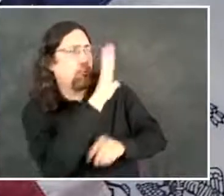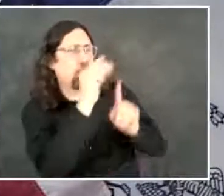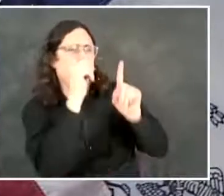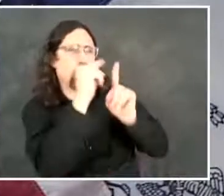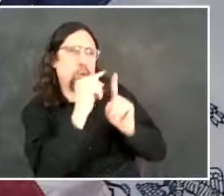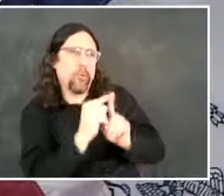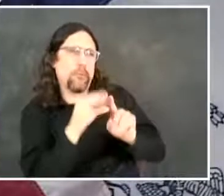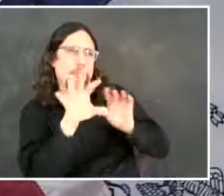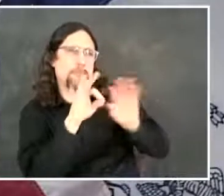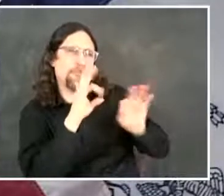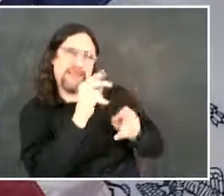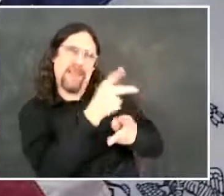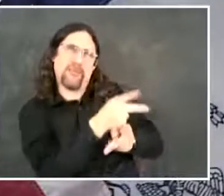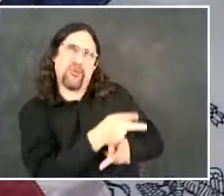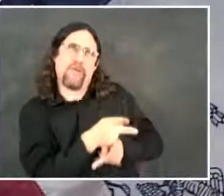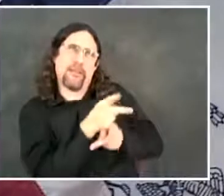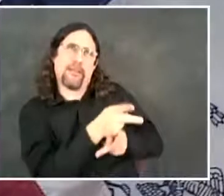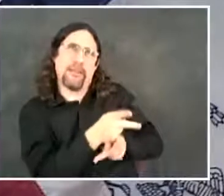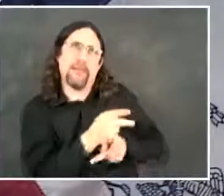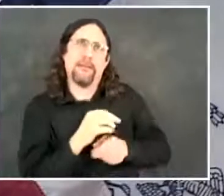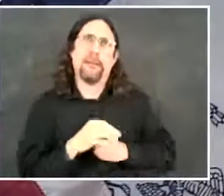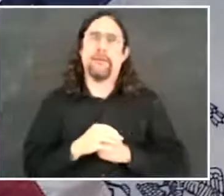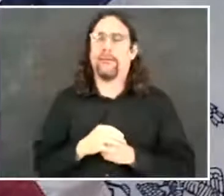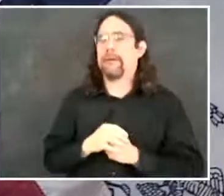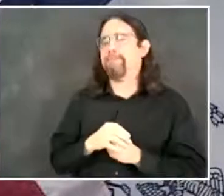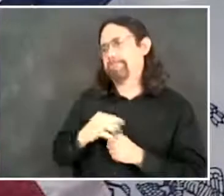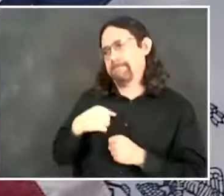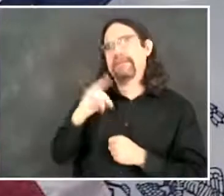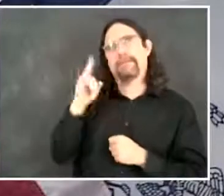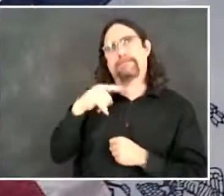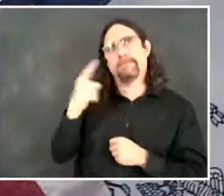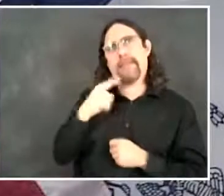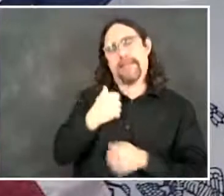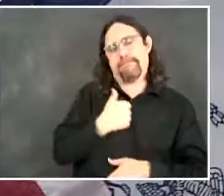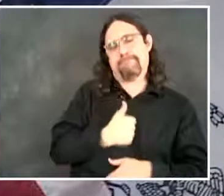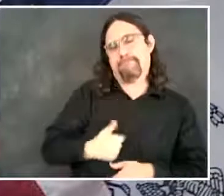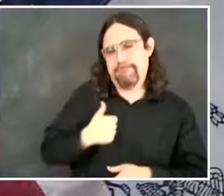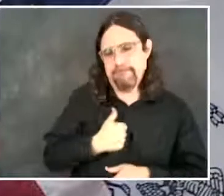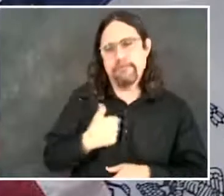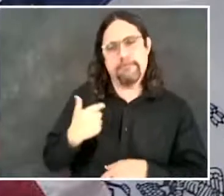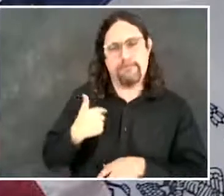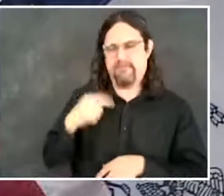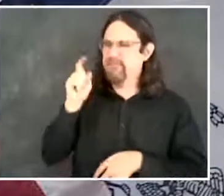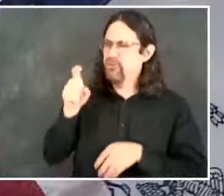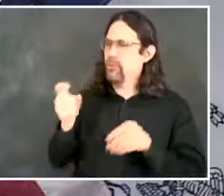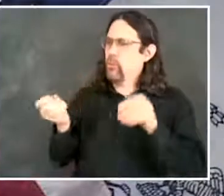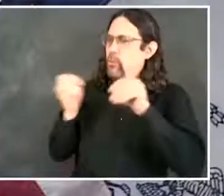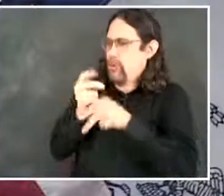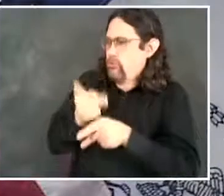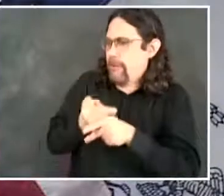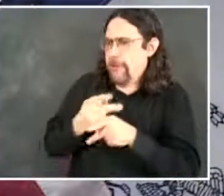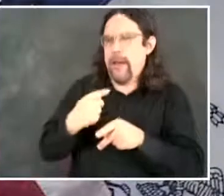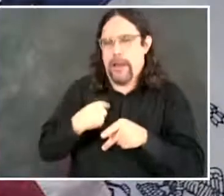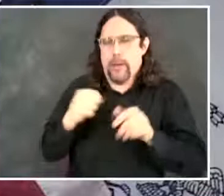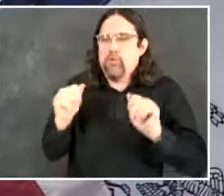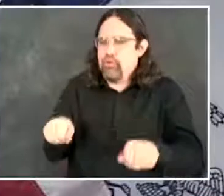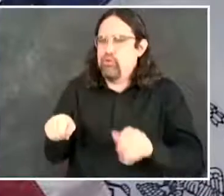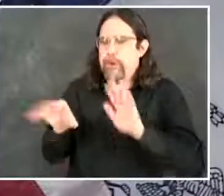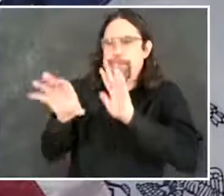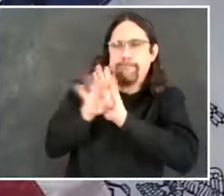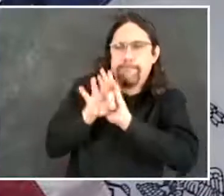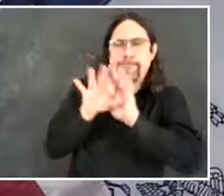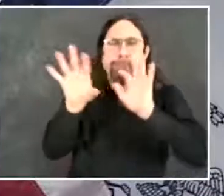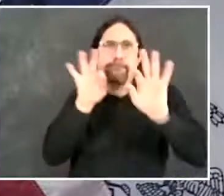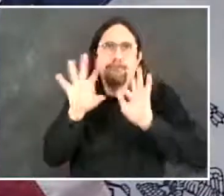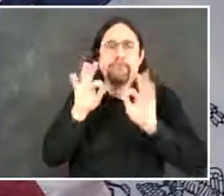this behavior going forward. And a very substantial number of the people who I spoke to agreed with that. And